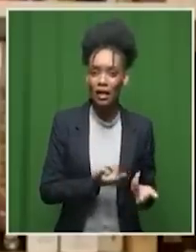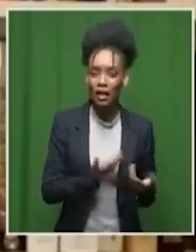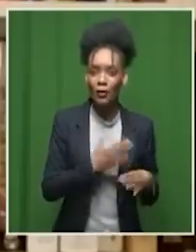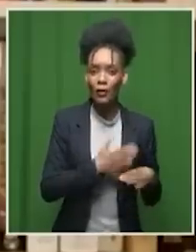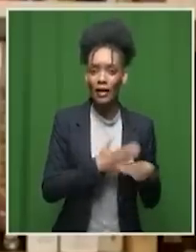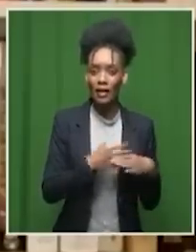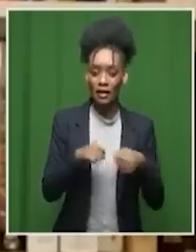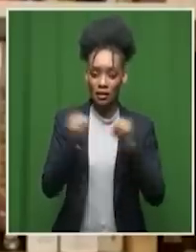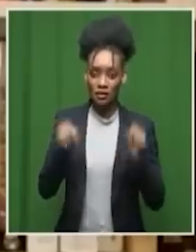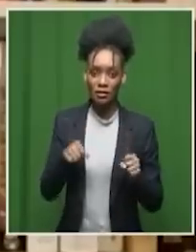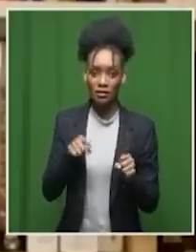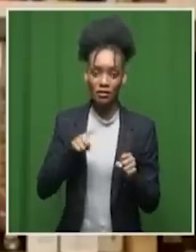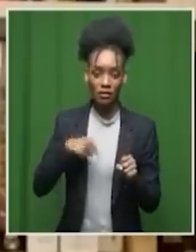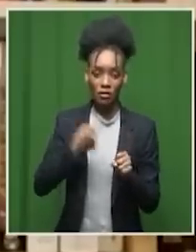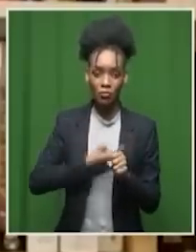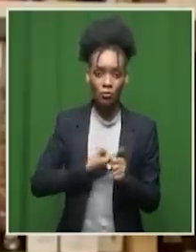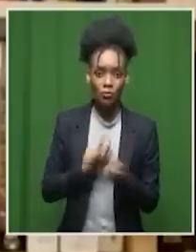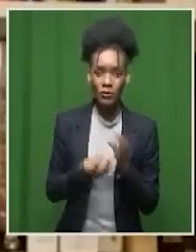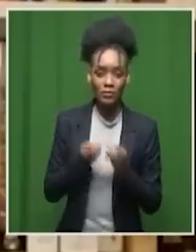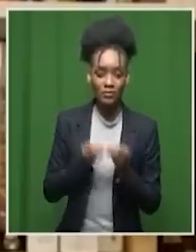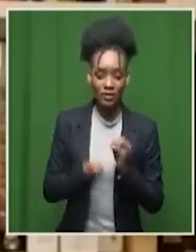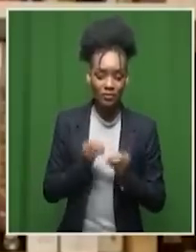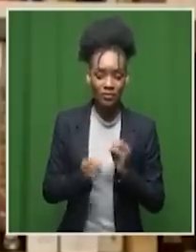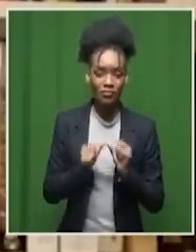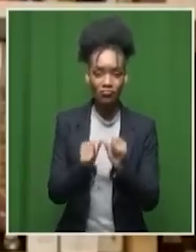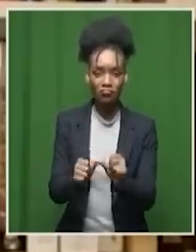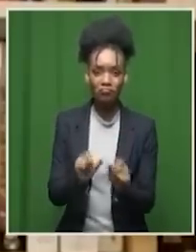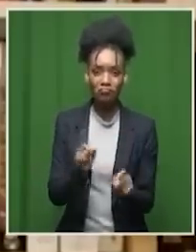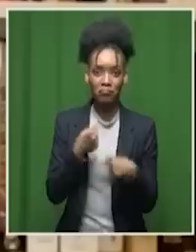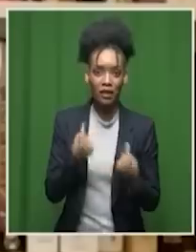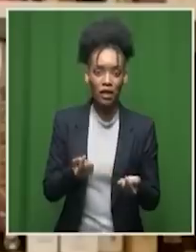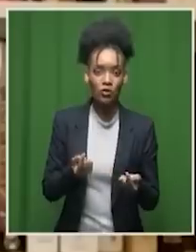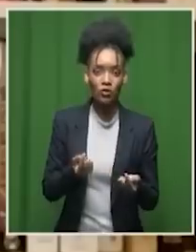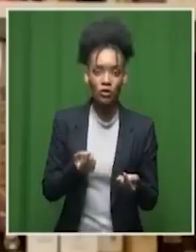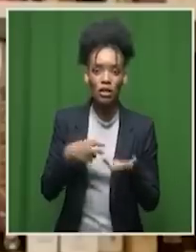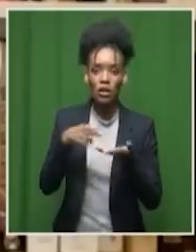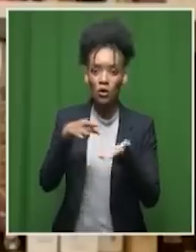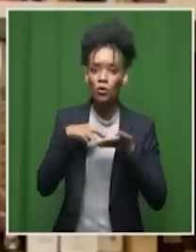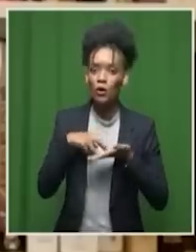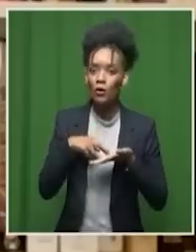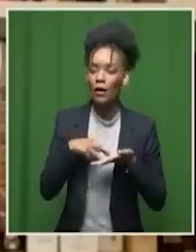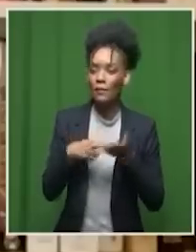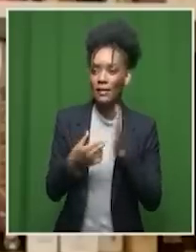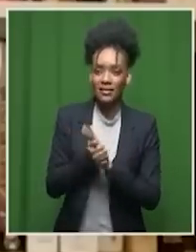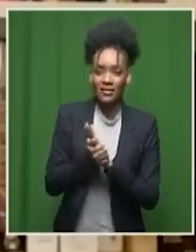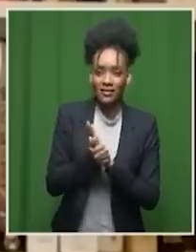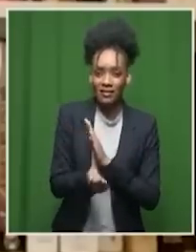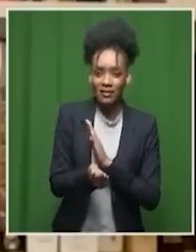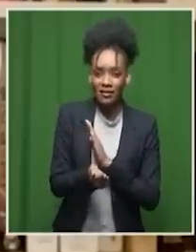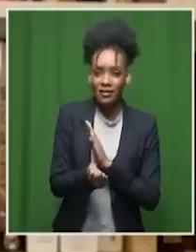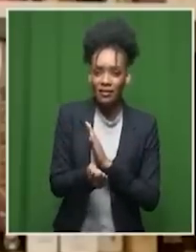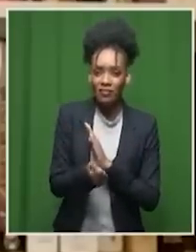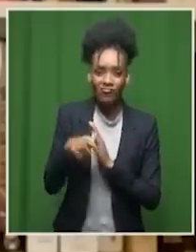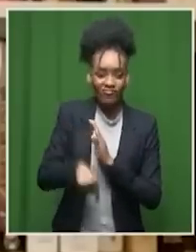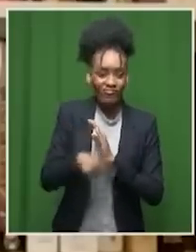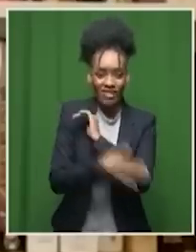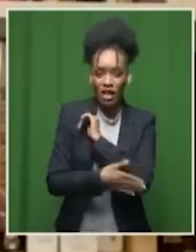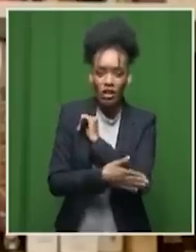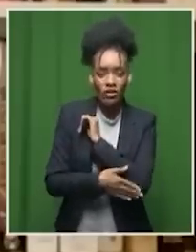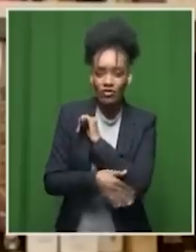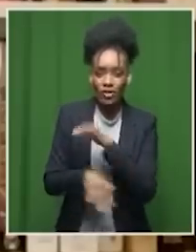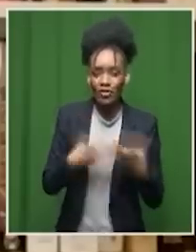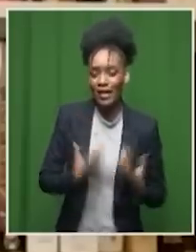maintain, that we didn't have the money to service, and that had requirements, skills requirements, that this country could not